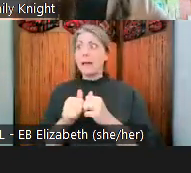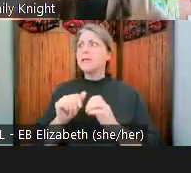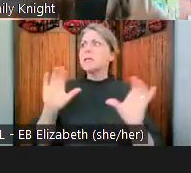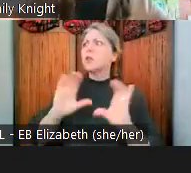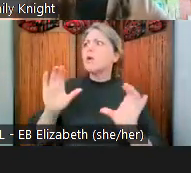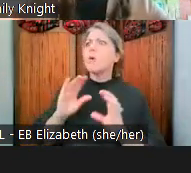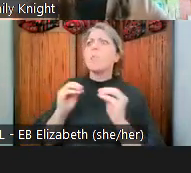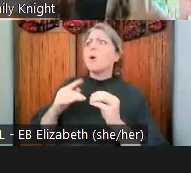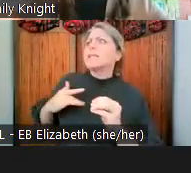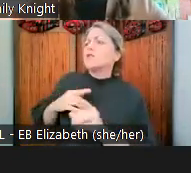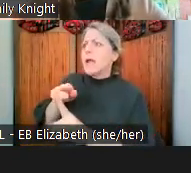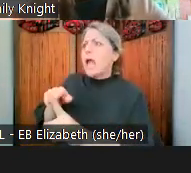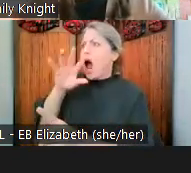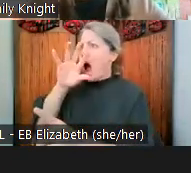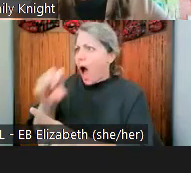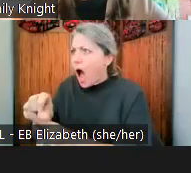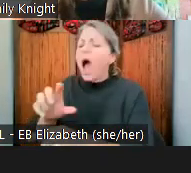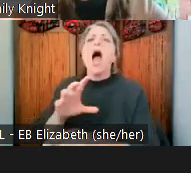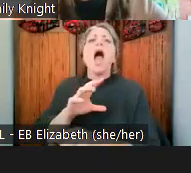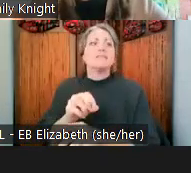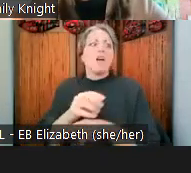inputs, and then they may avoid others.